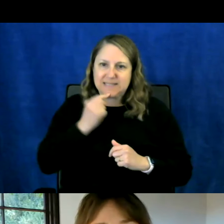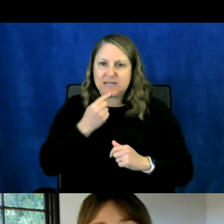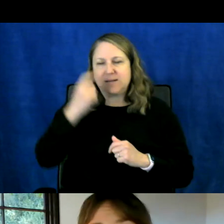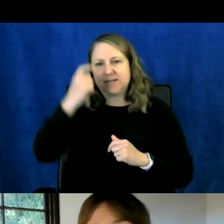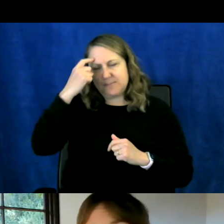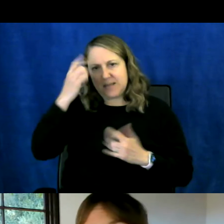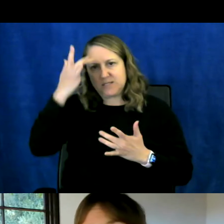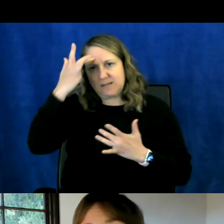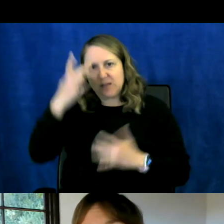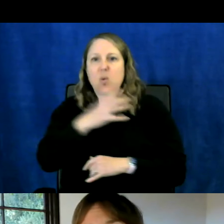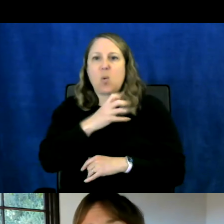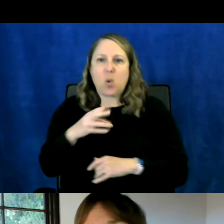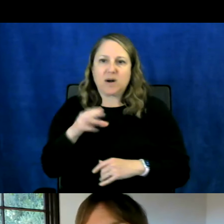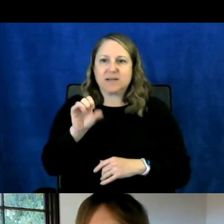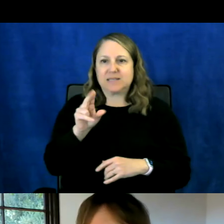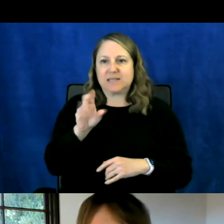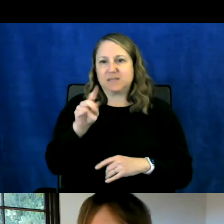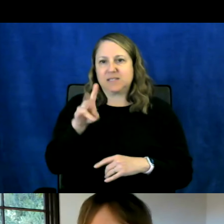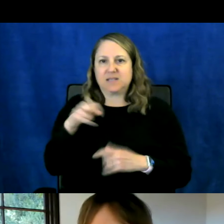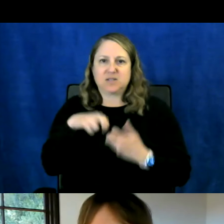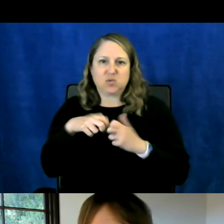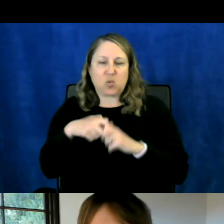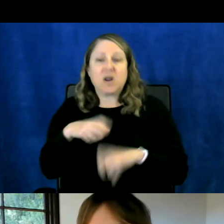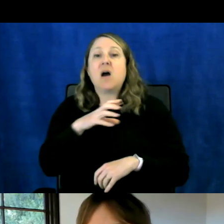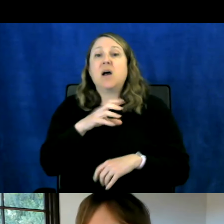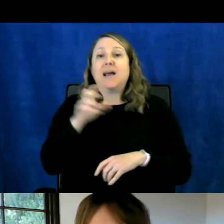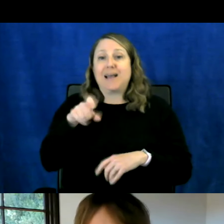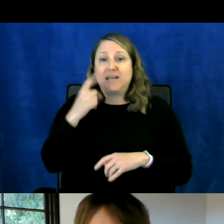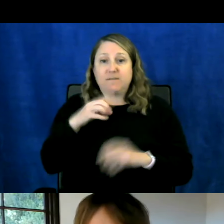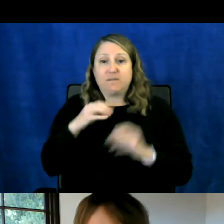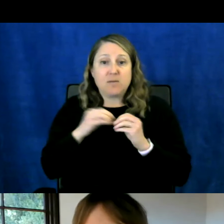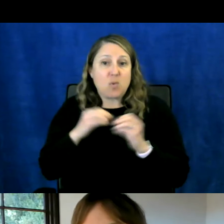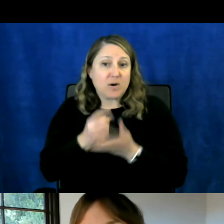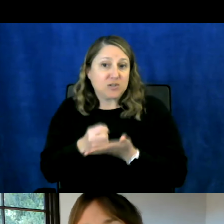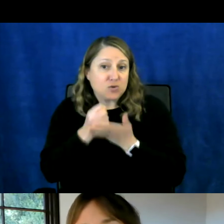disorders, a need for more treatment options for children and youth,